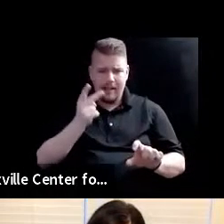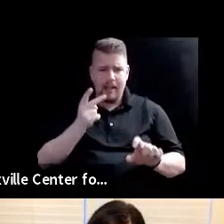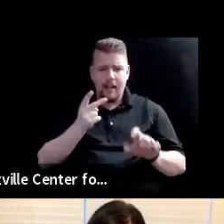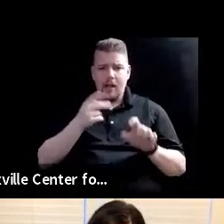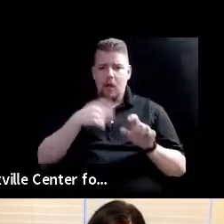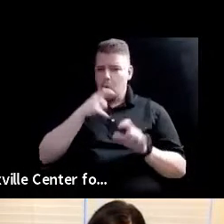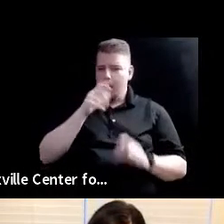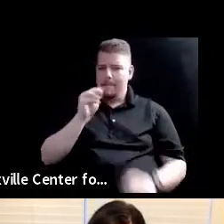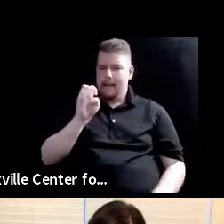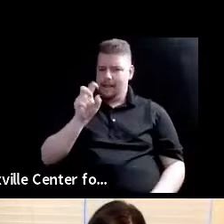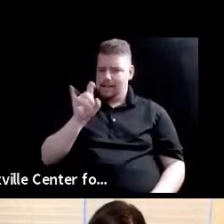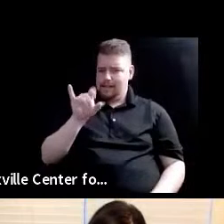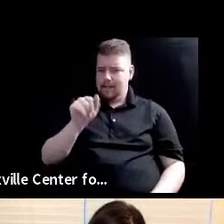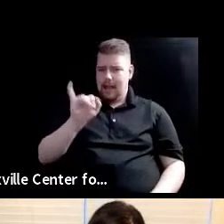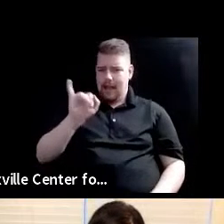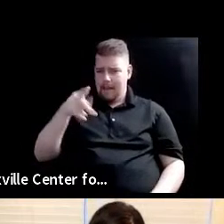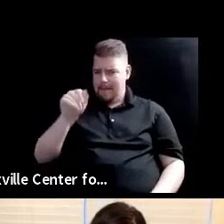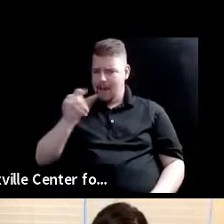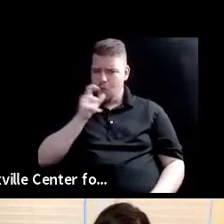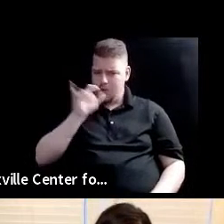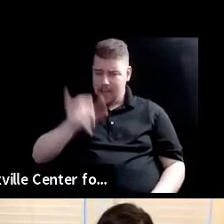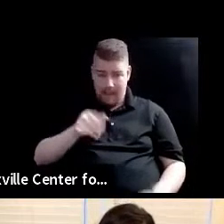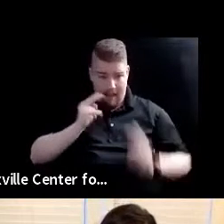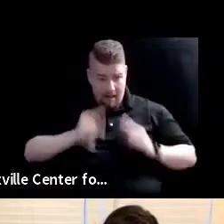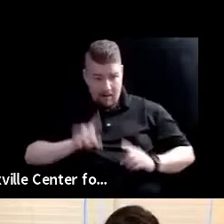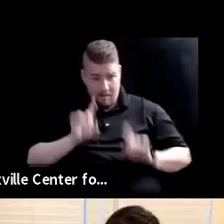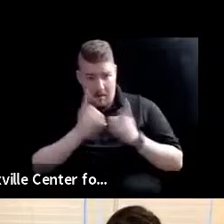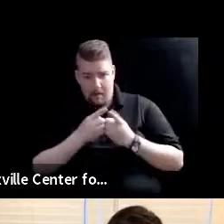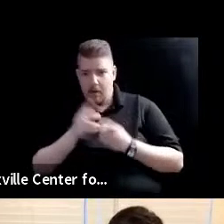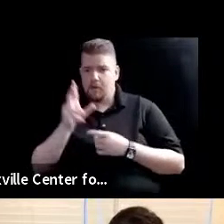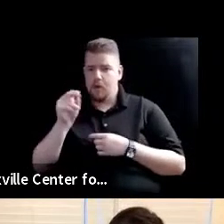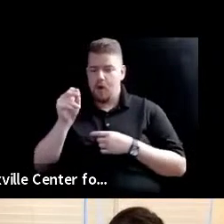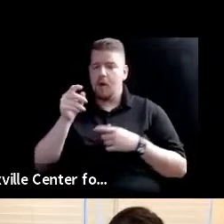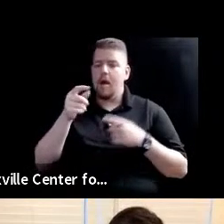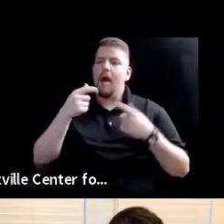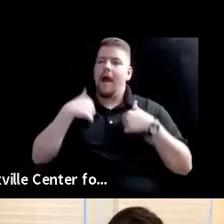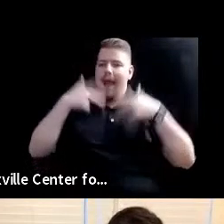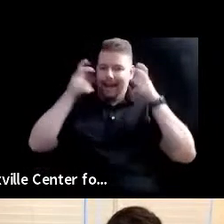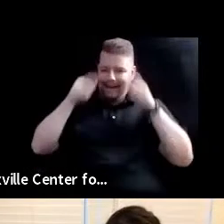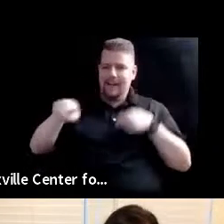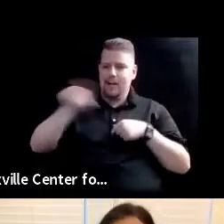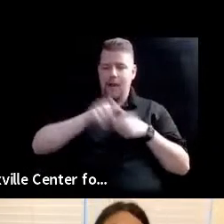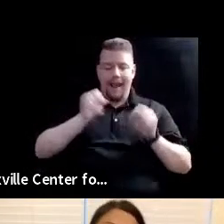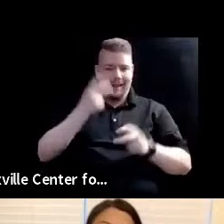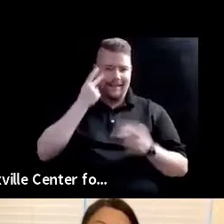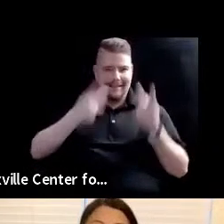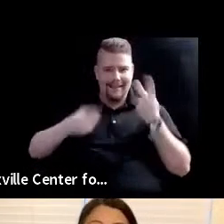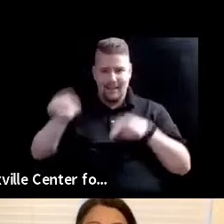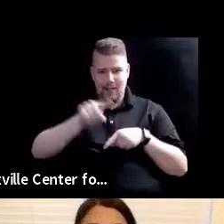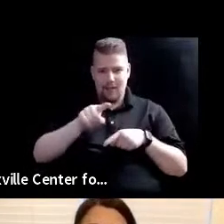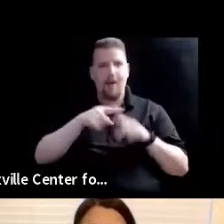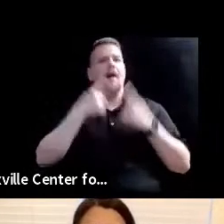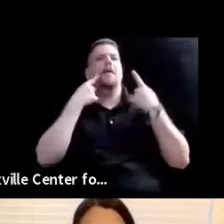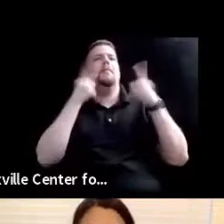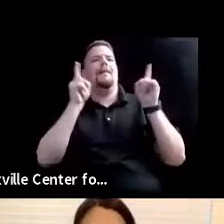is though. Is that someone at the health department? No. No, I can hear you and I can see Okay. you, but There you go.